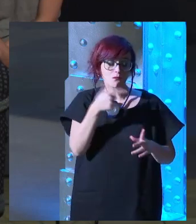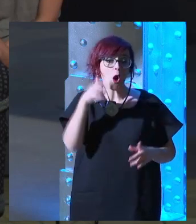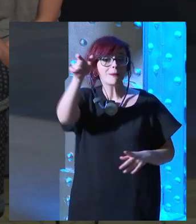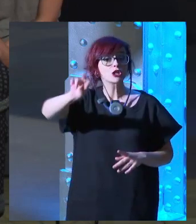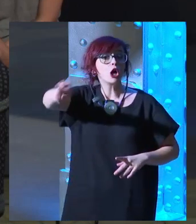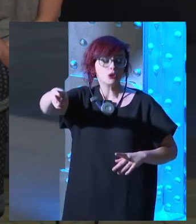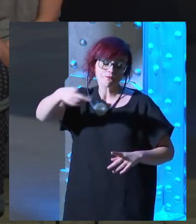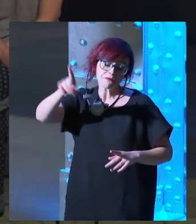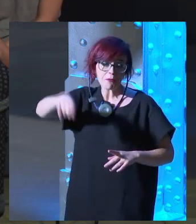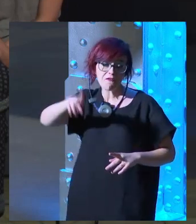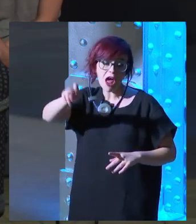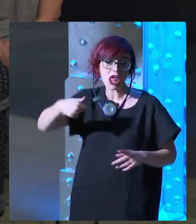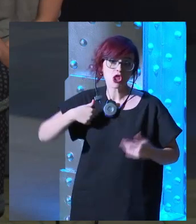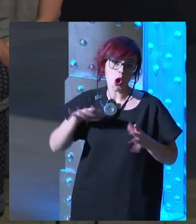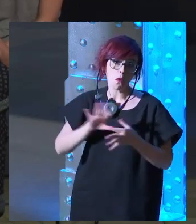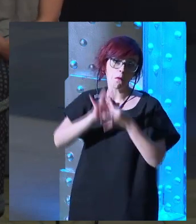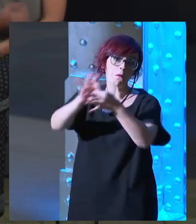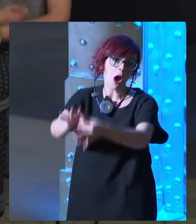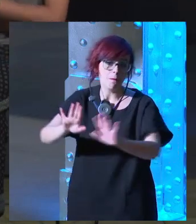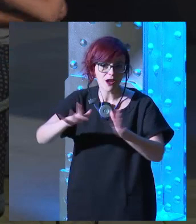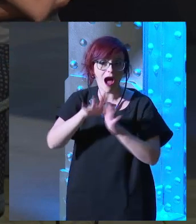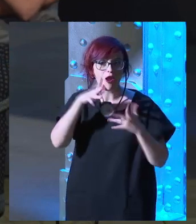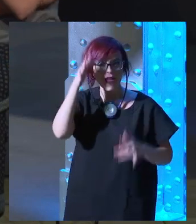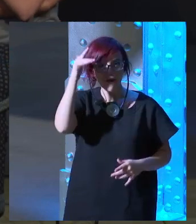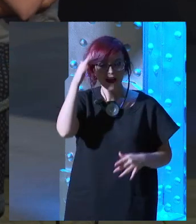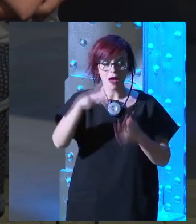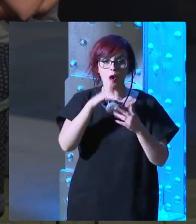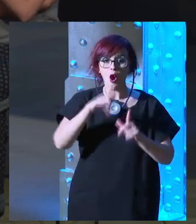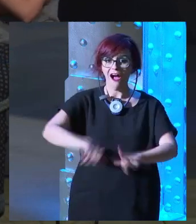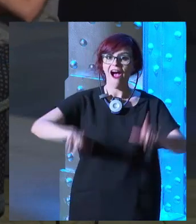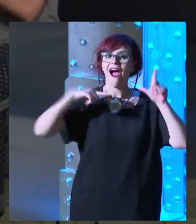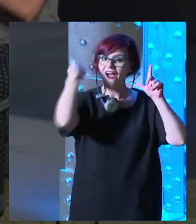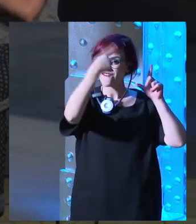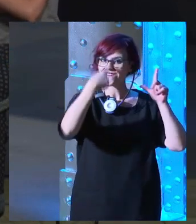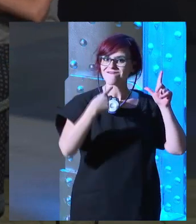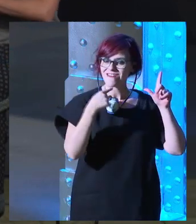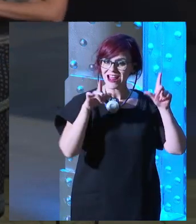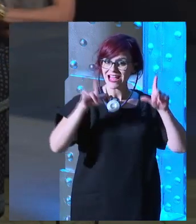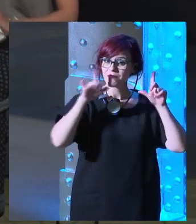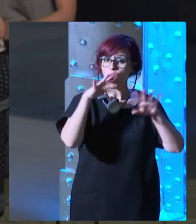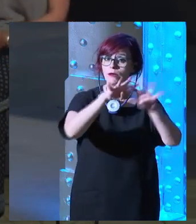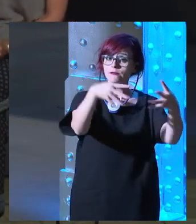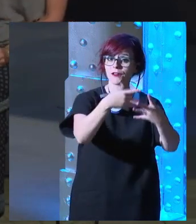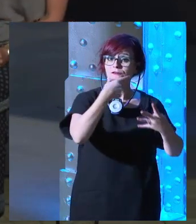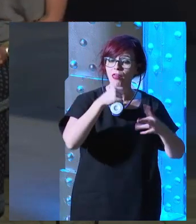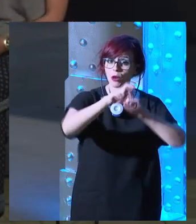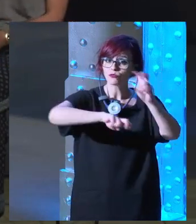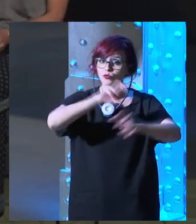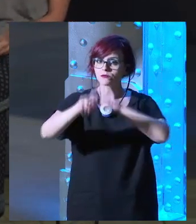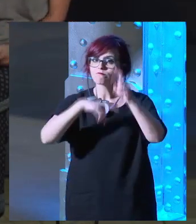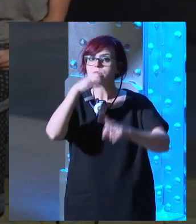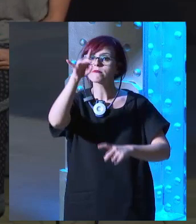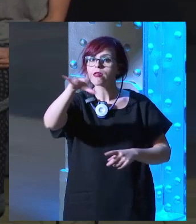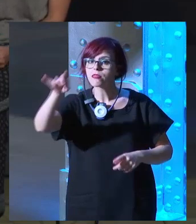there are avatars. We know that we can go online and we are not what we say we are. That's now become very clear.